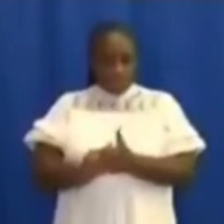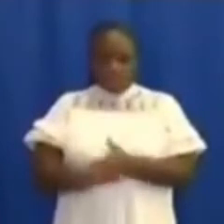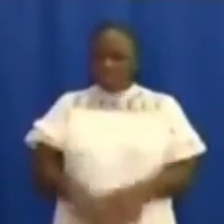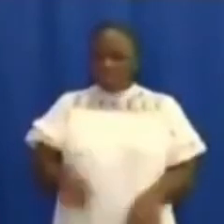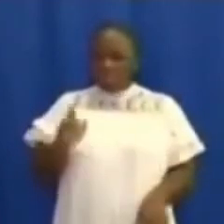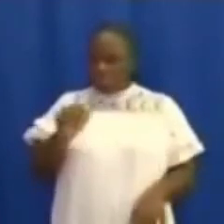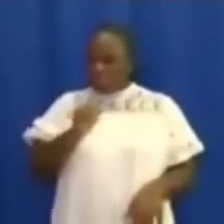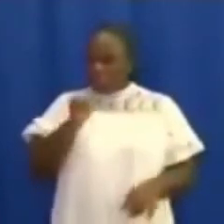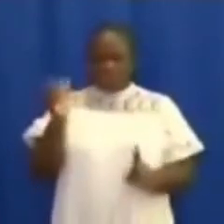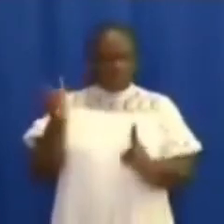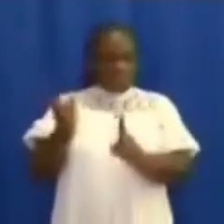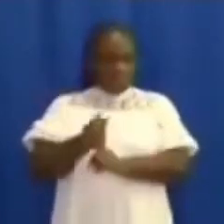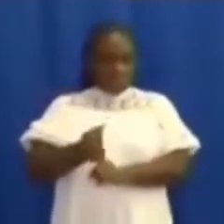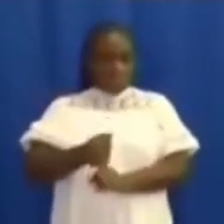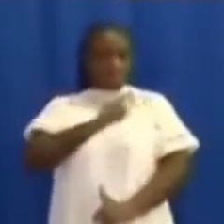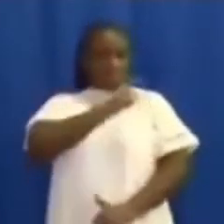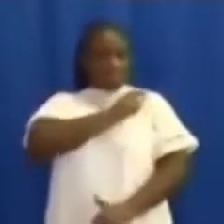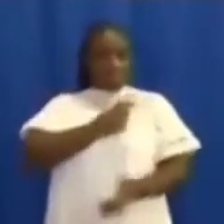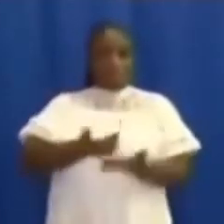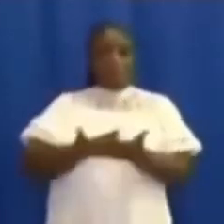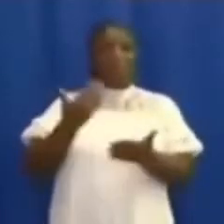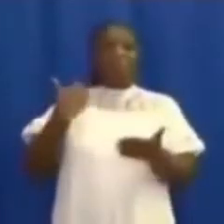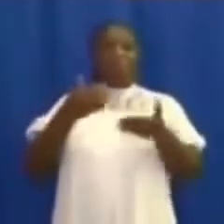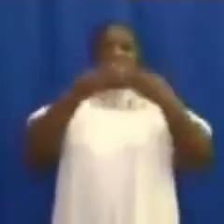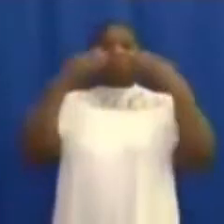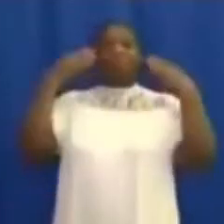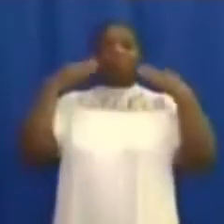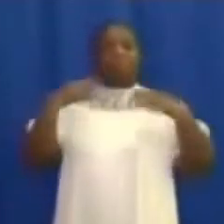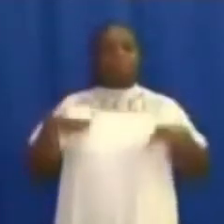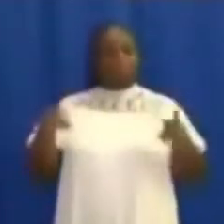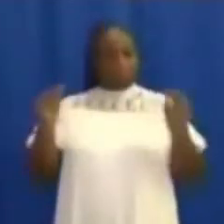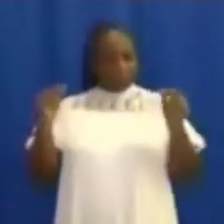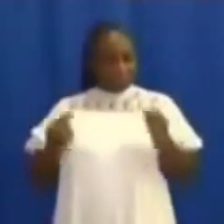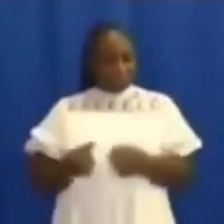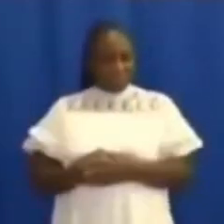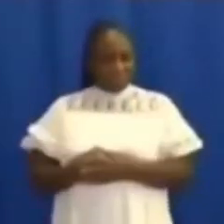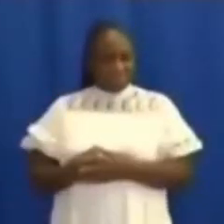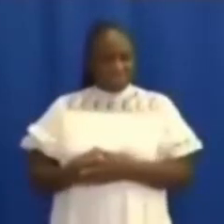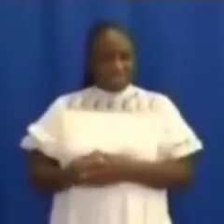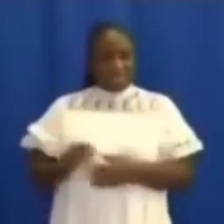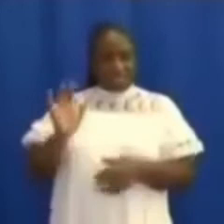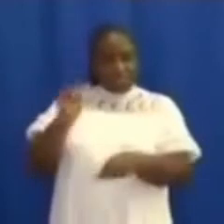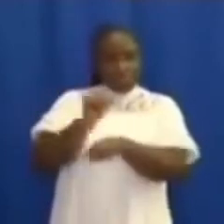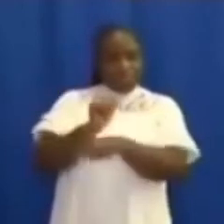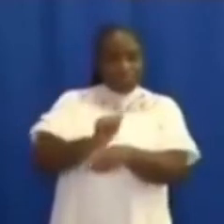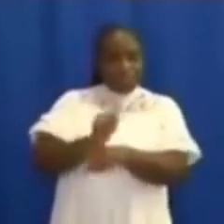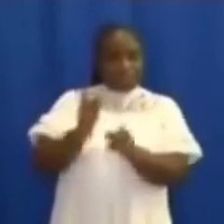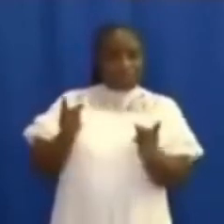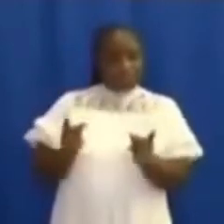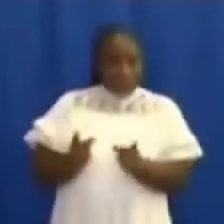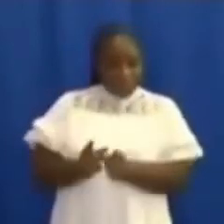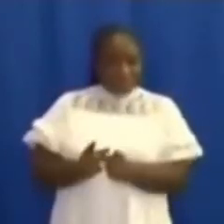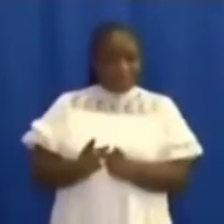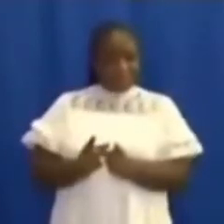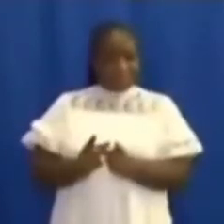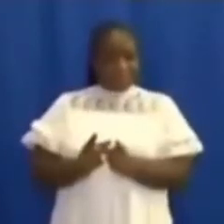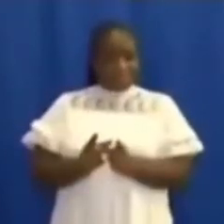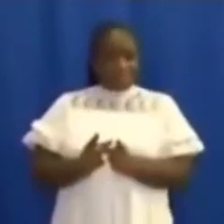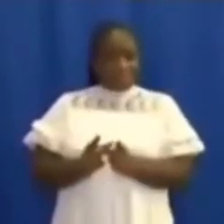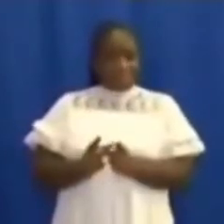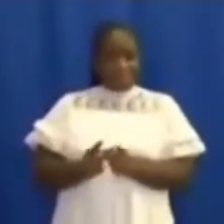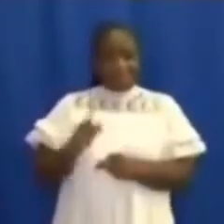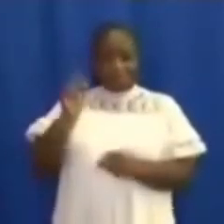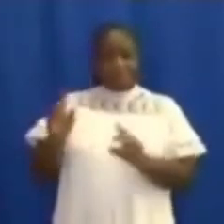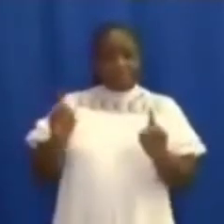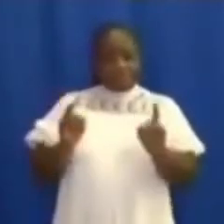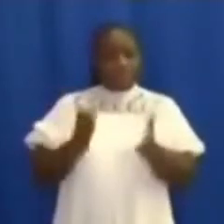not have to be arrested by the police before you wear your mask. Your workplace should not be closed